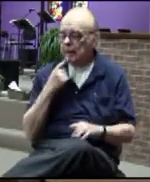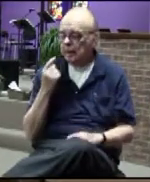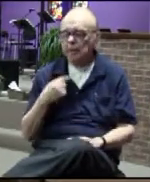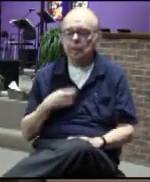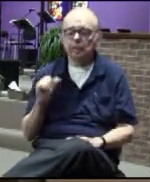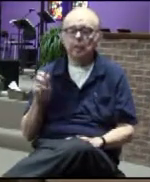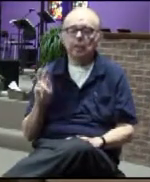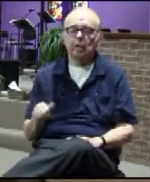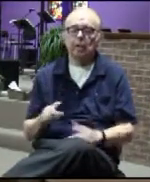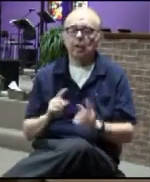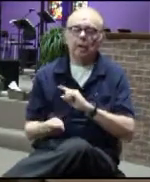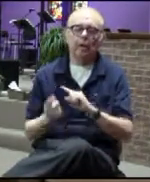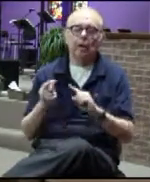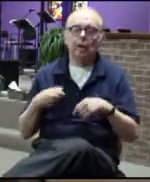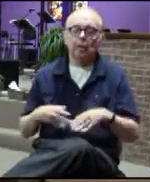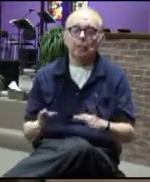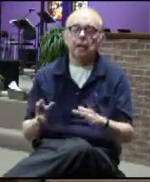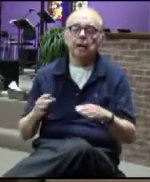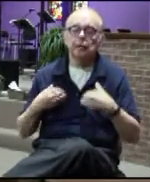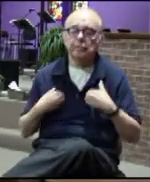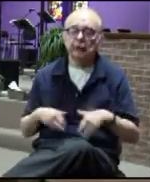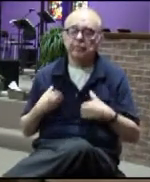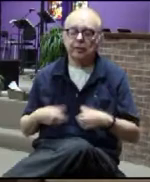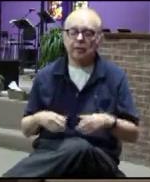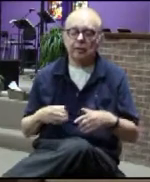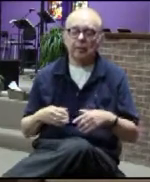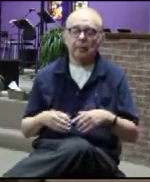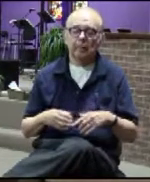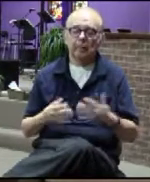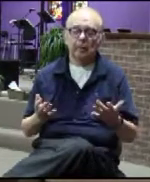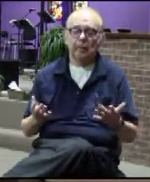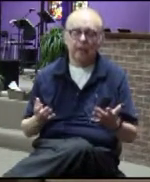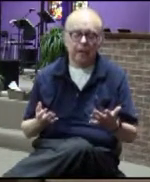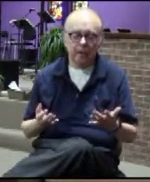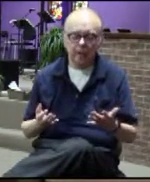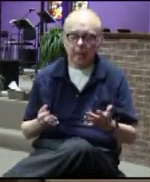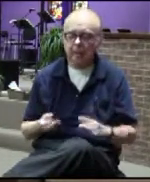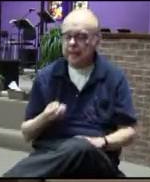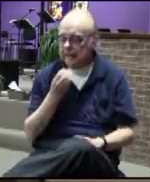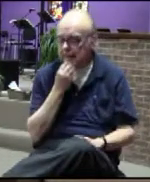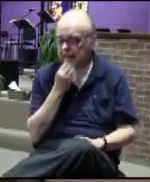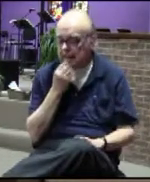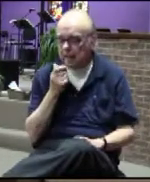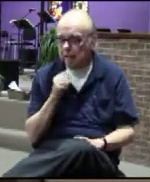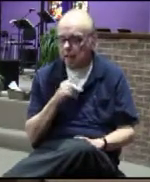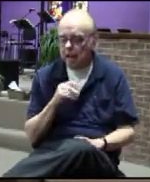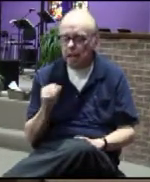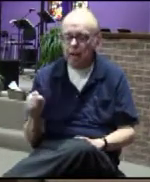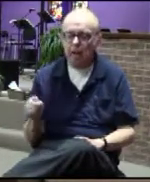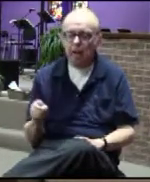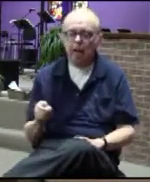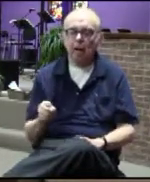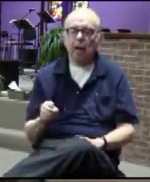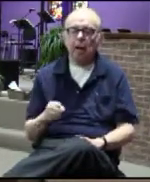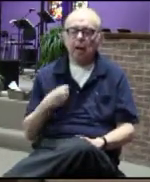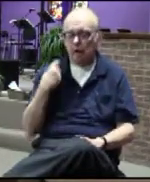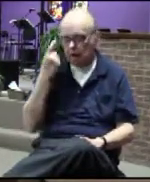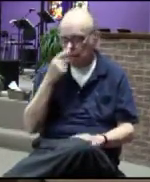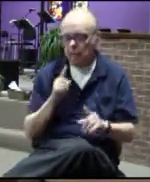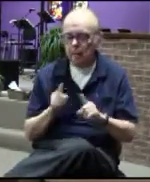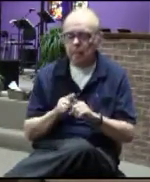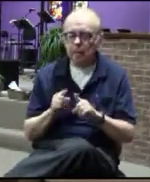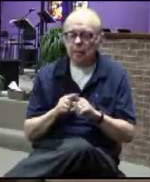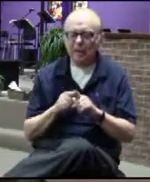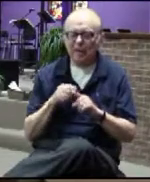where John had to change the way he dressed he had camel hair he ate locusts and wild honey he looked like a